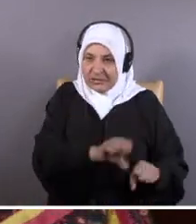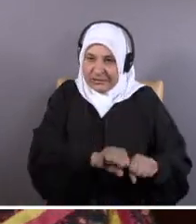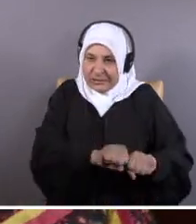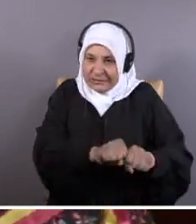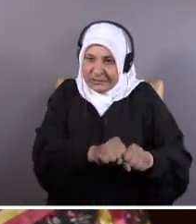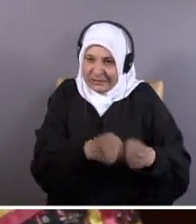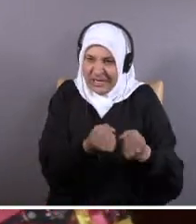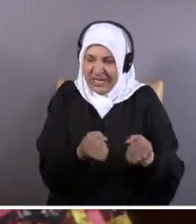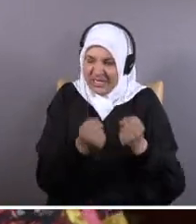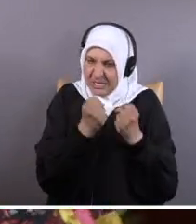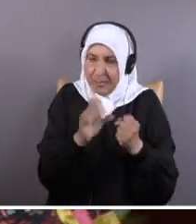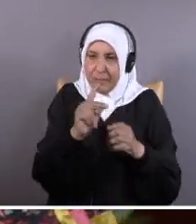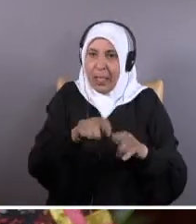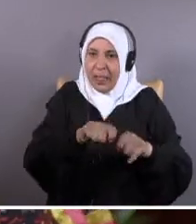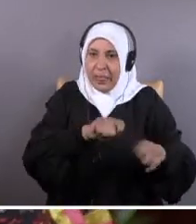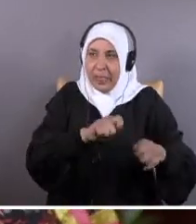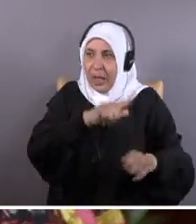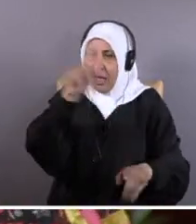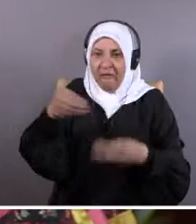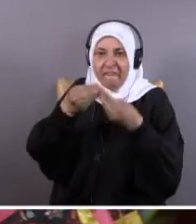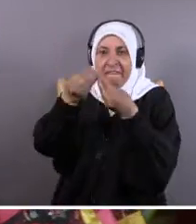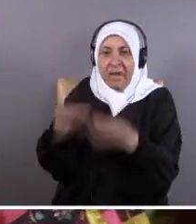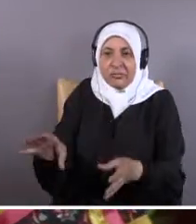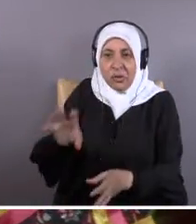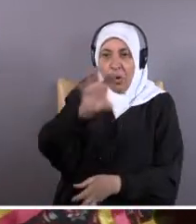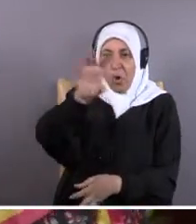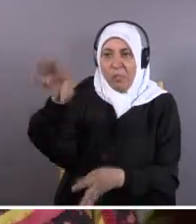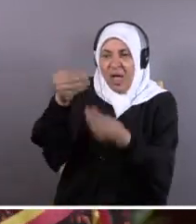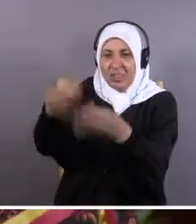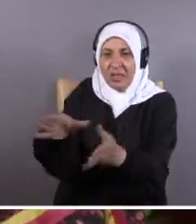And I said, that's the tribe she comes from.